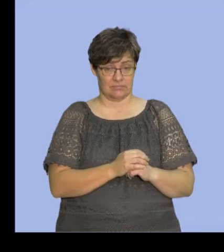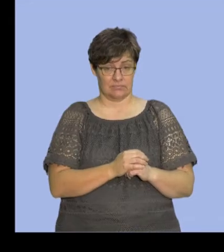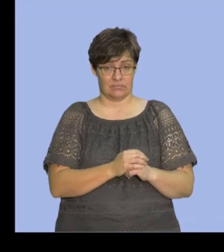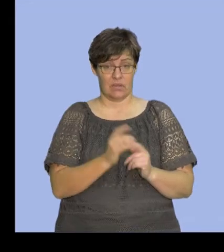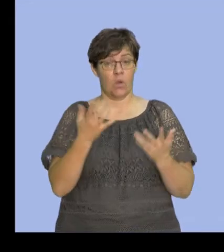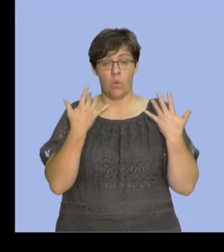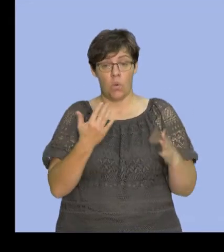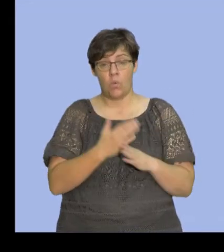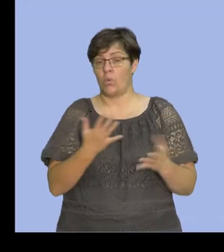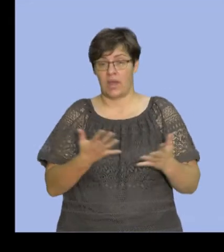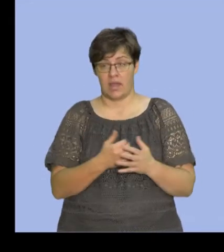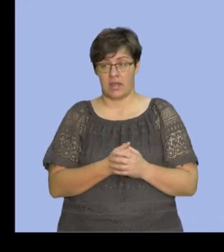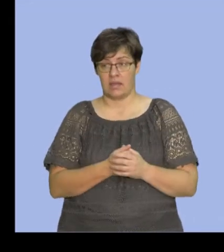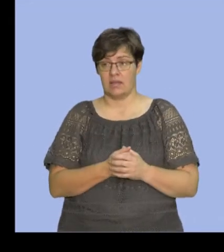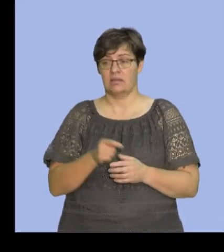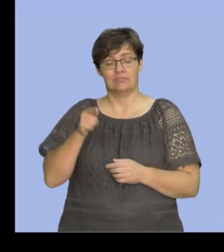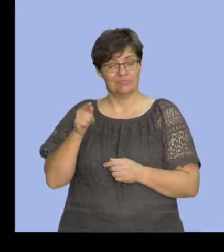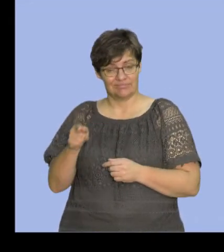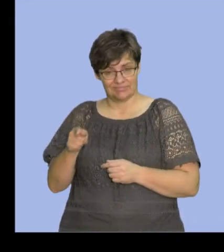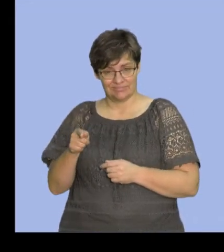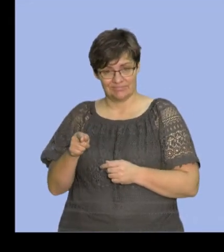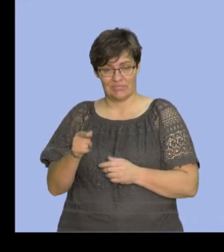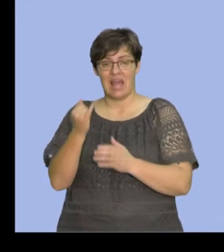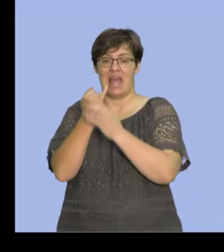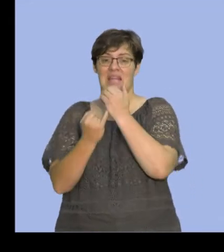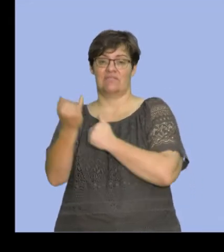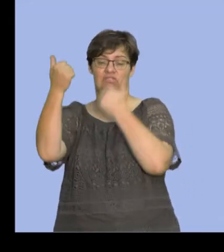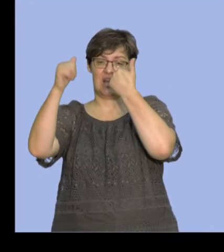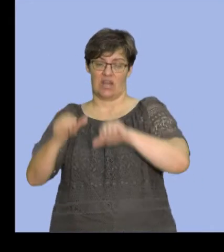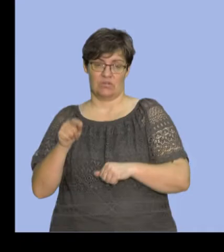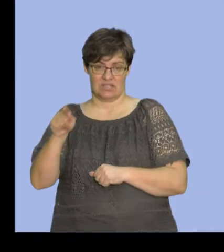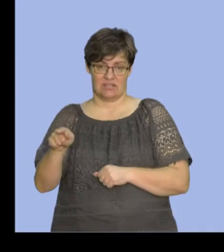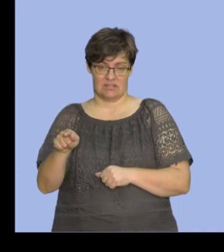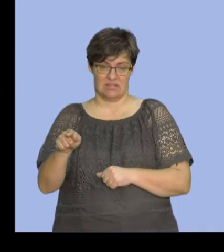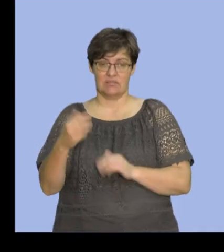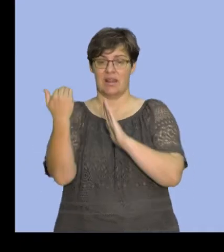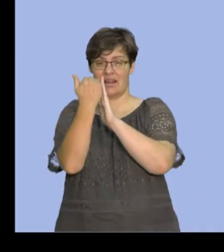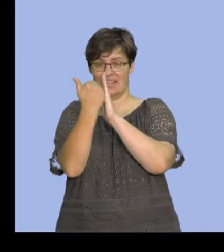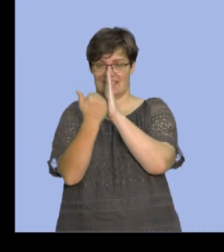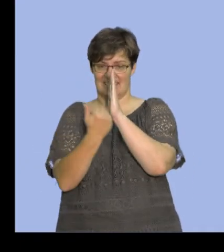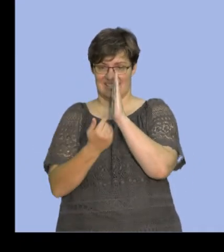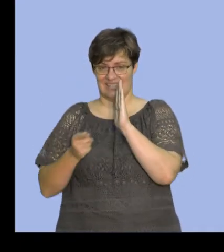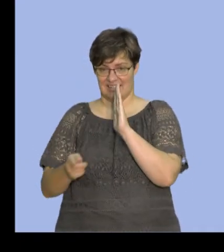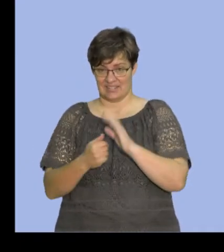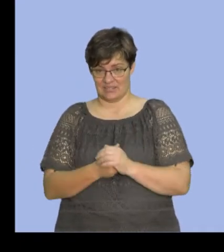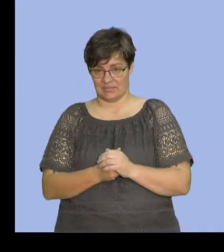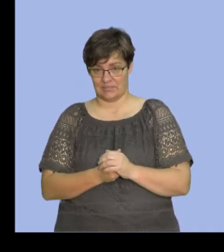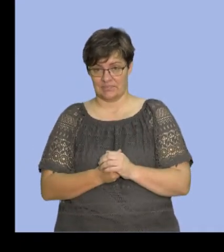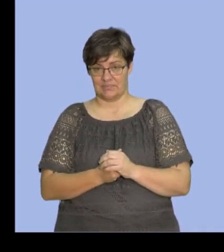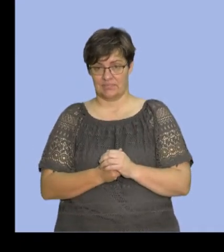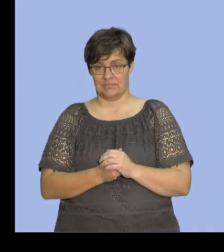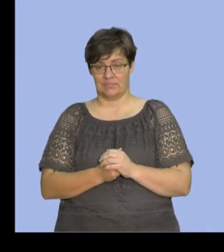Where do you go and work? In the individual account, which is in my creditors